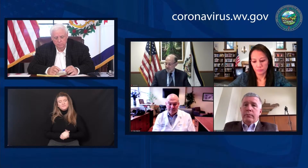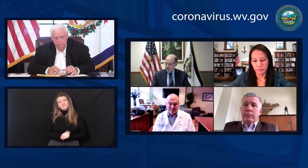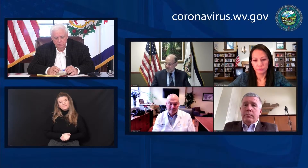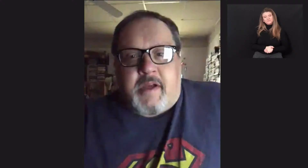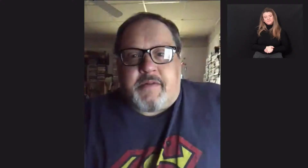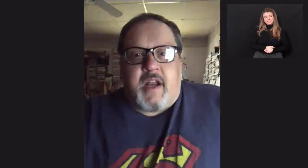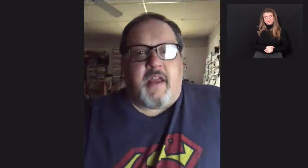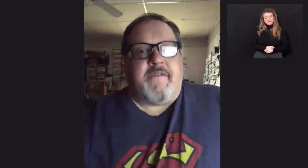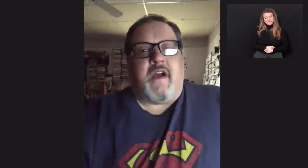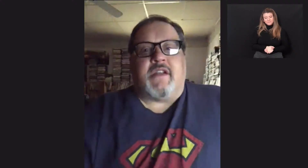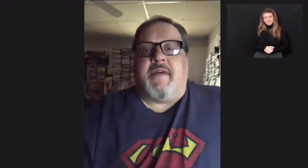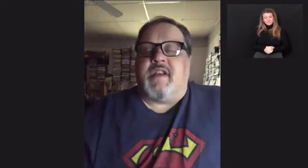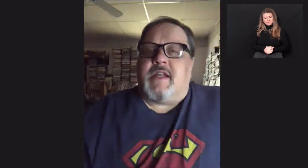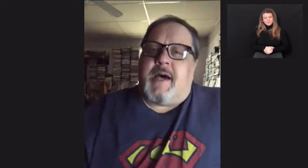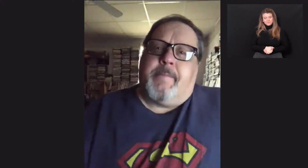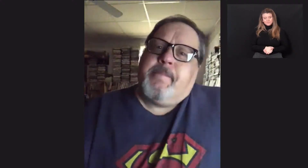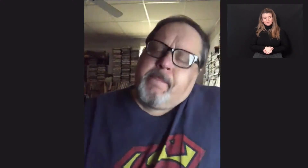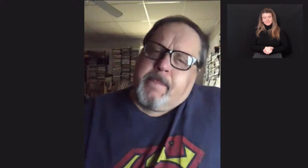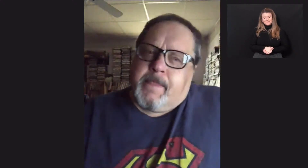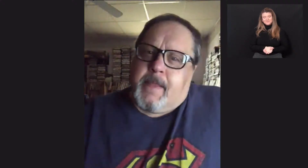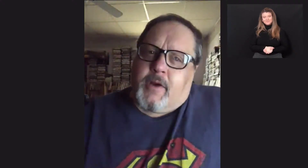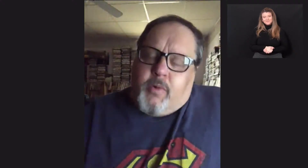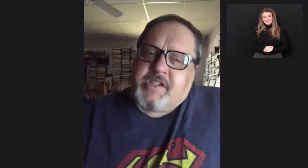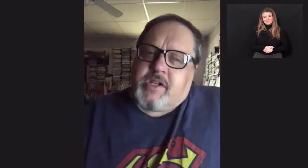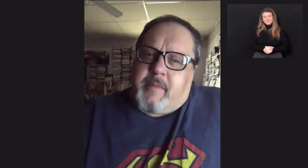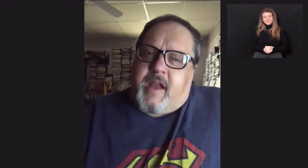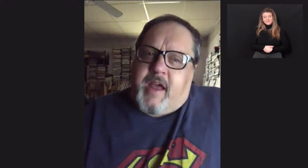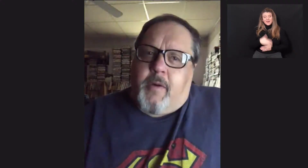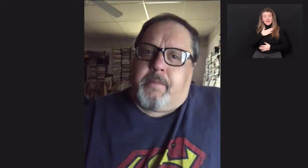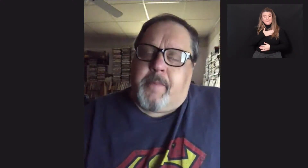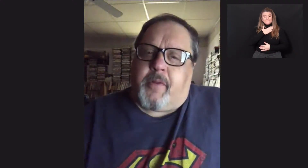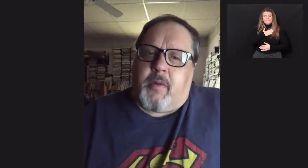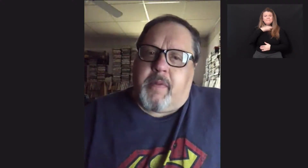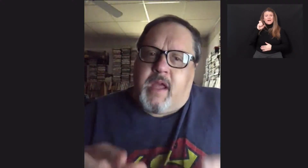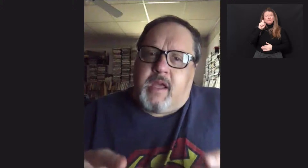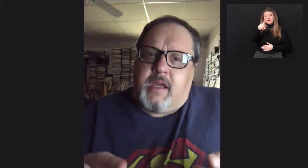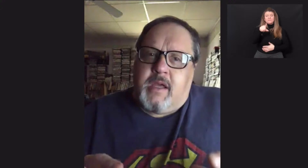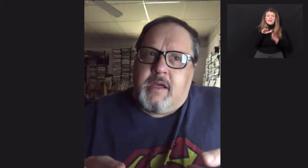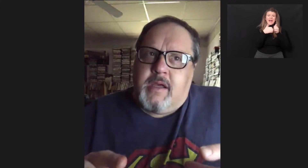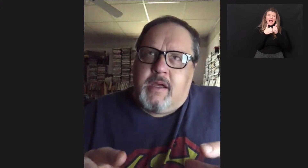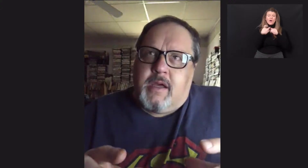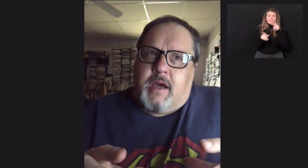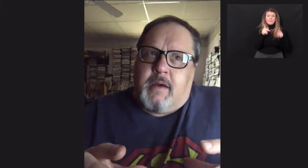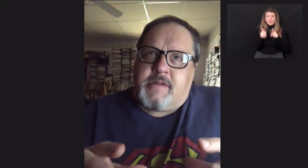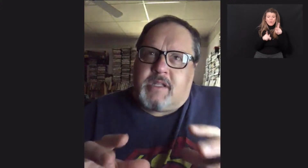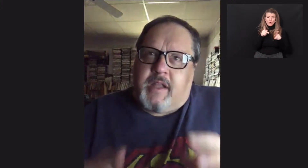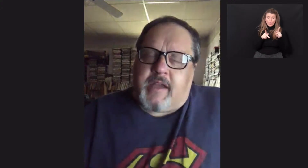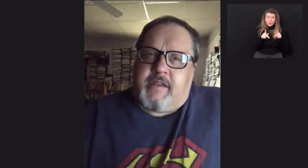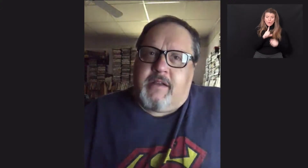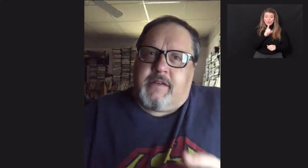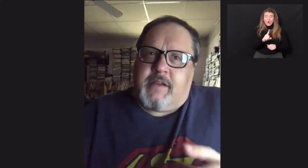Hi, this is Kenny Bass with Channel 8 and Fox 11. A question about how people are being selected to get